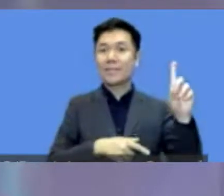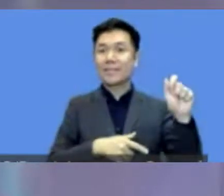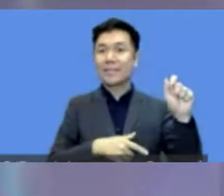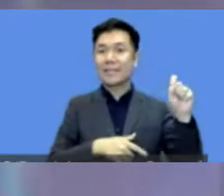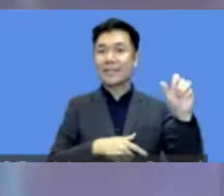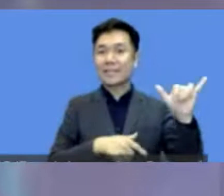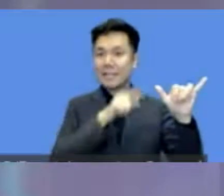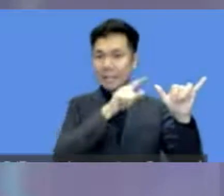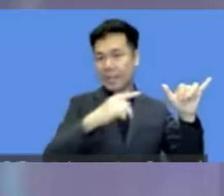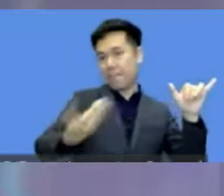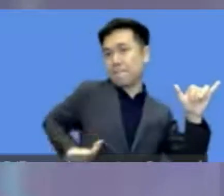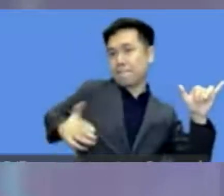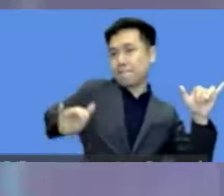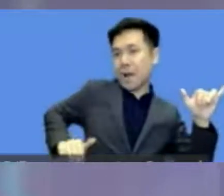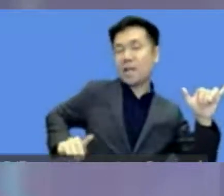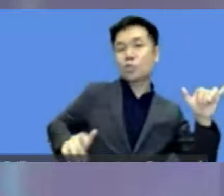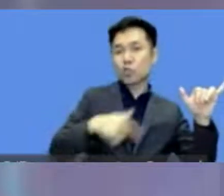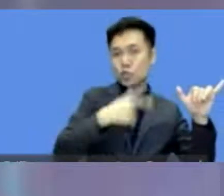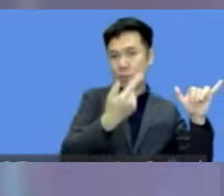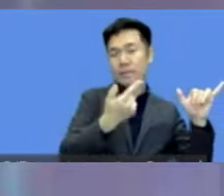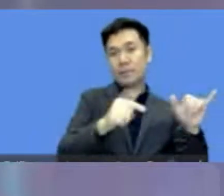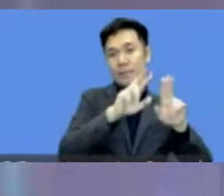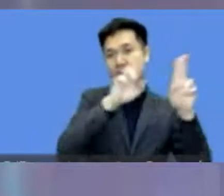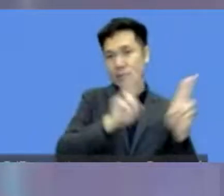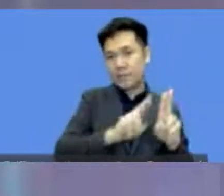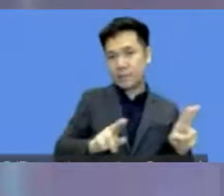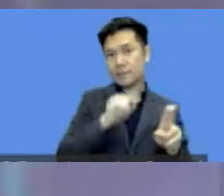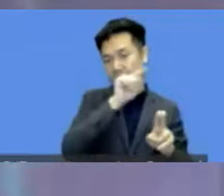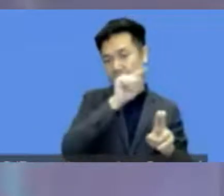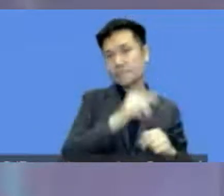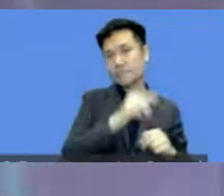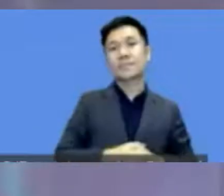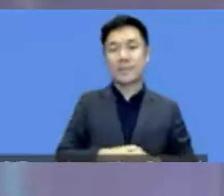also serving as a Vice President of the Internet Society Accessibility Standing Group.